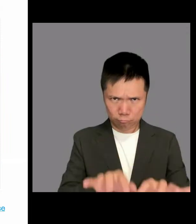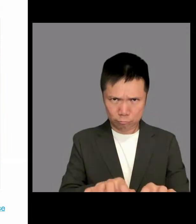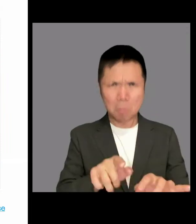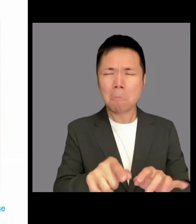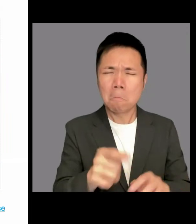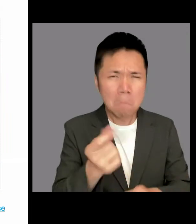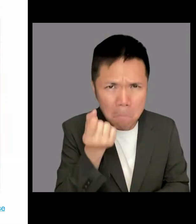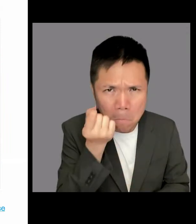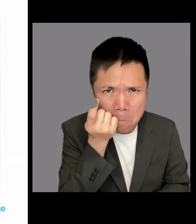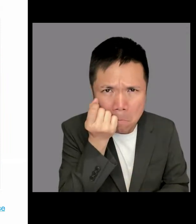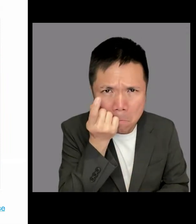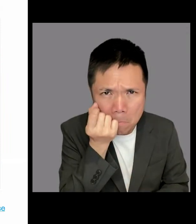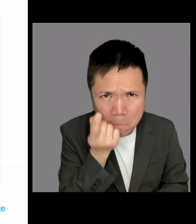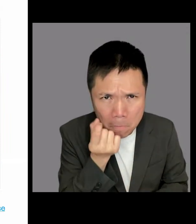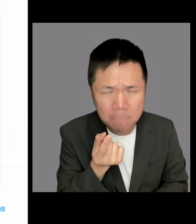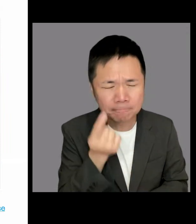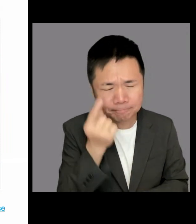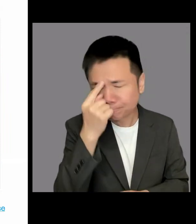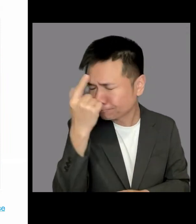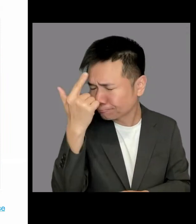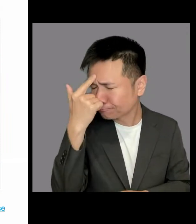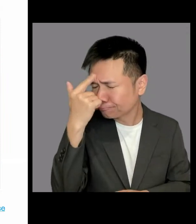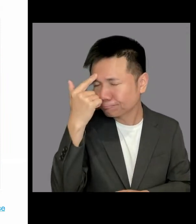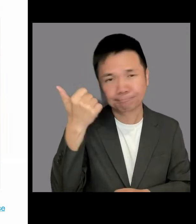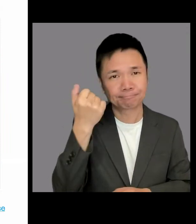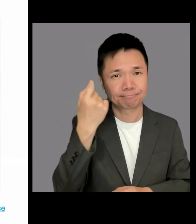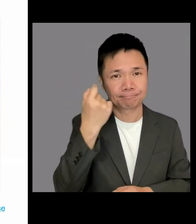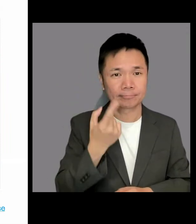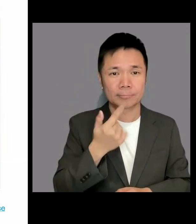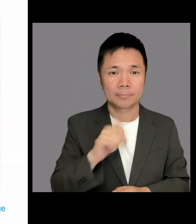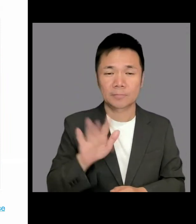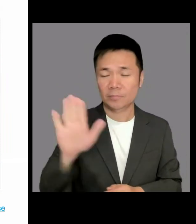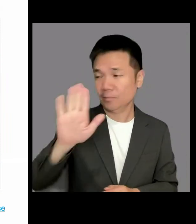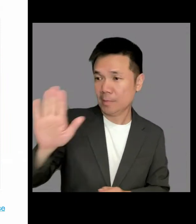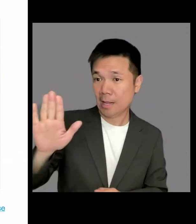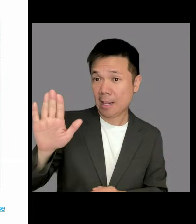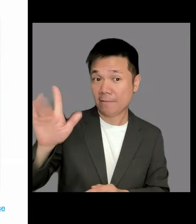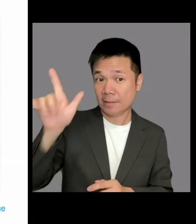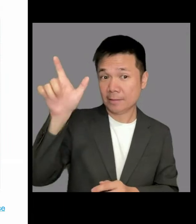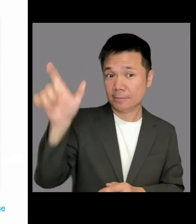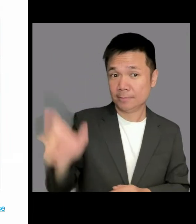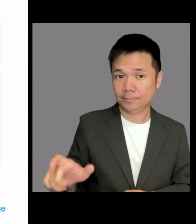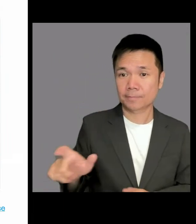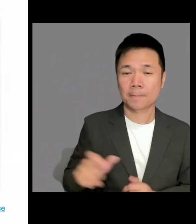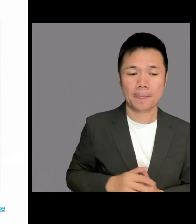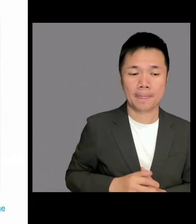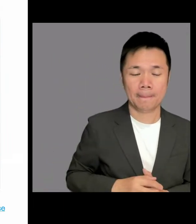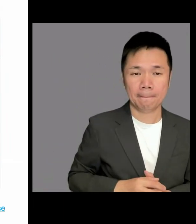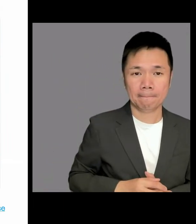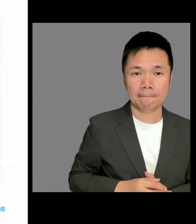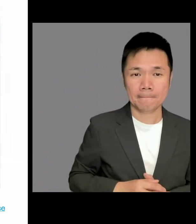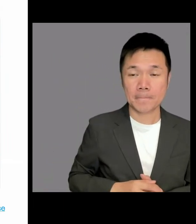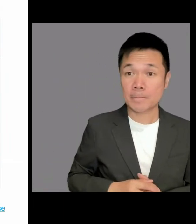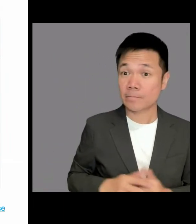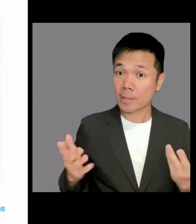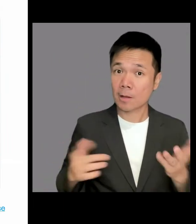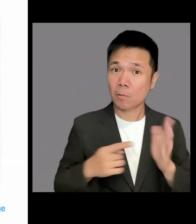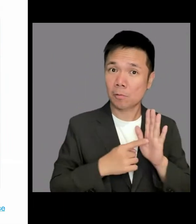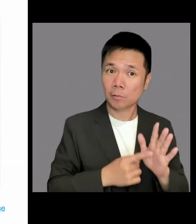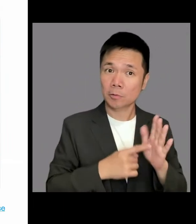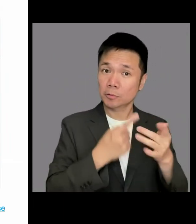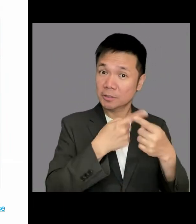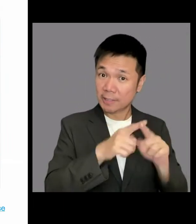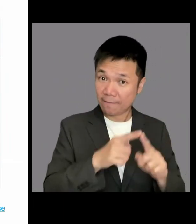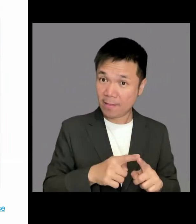diagram of a site with its appropriate markup, with just highlighting all the